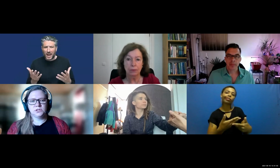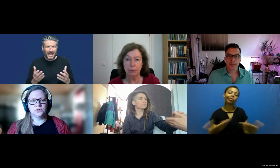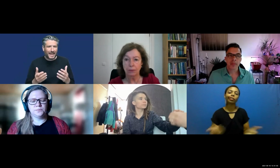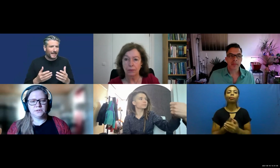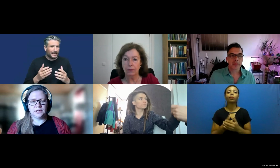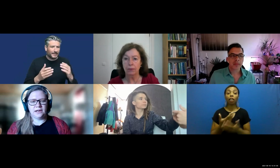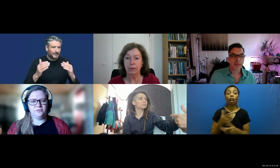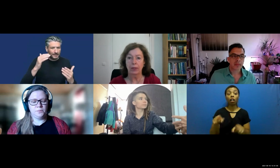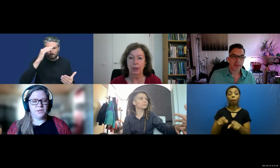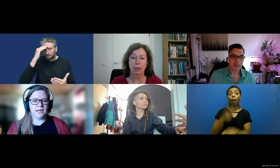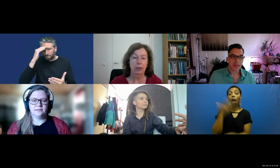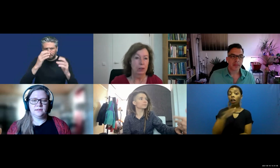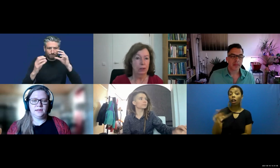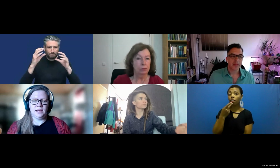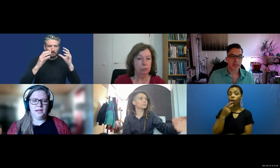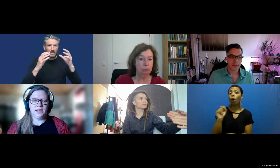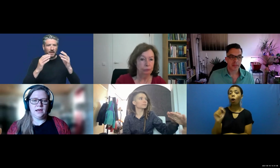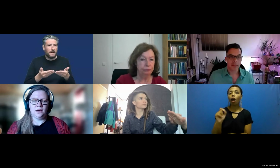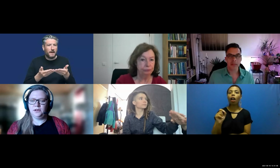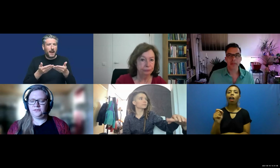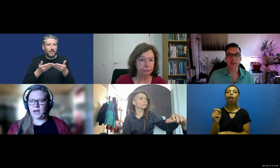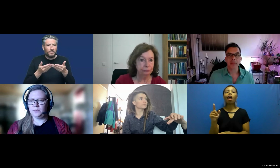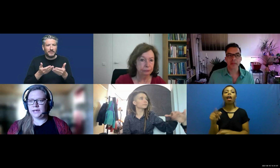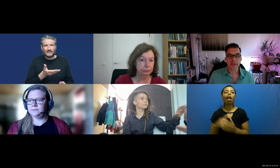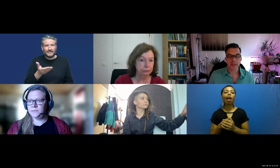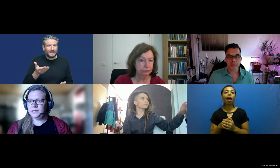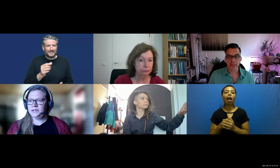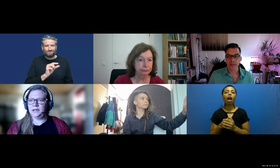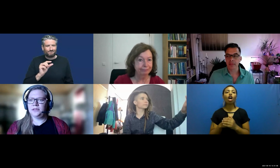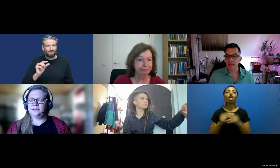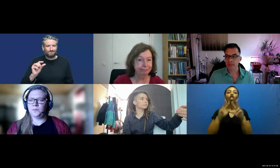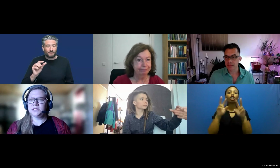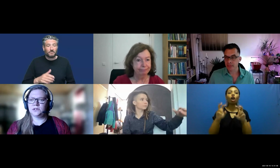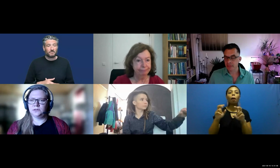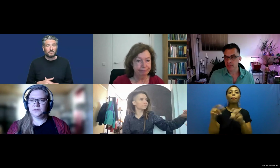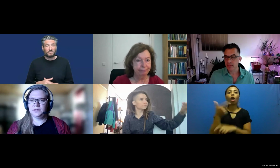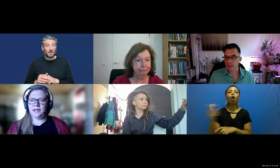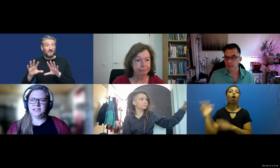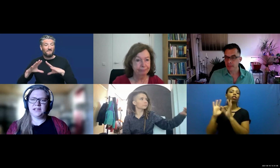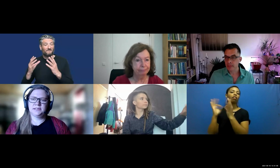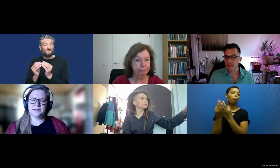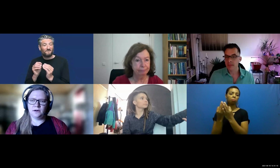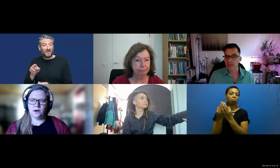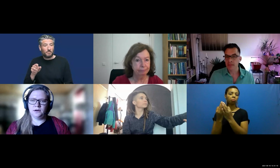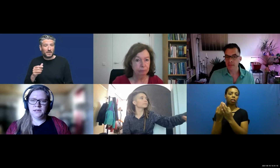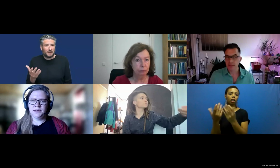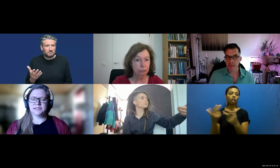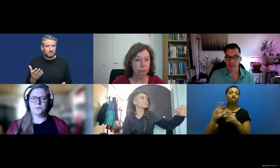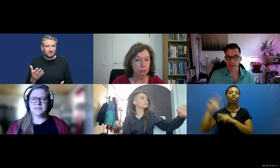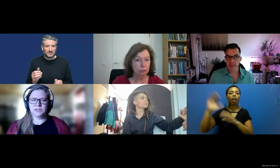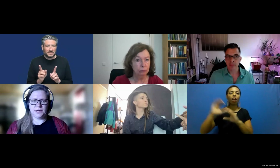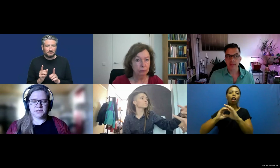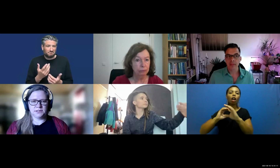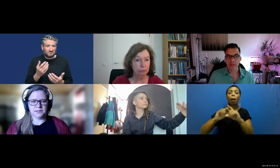they talk about a life being as any other family, nothing special. And yet there are